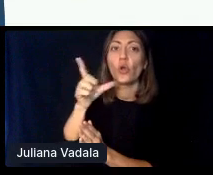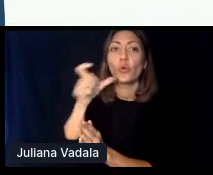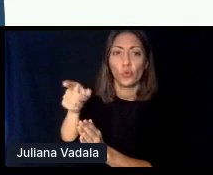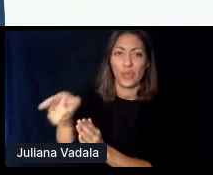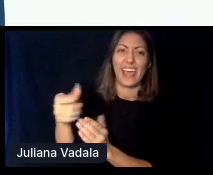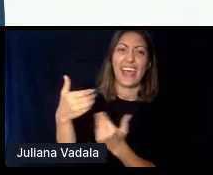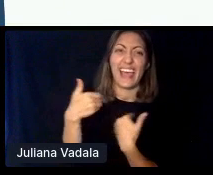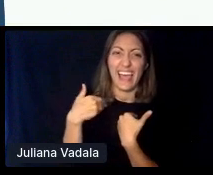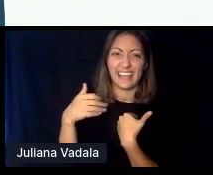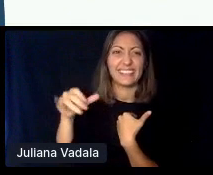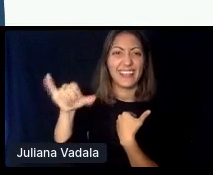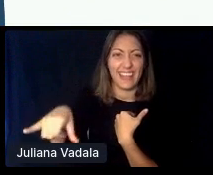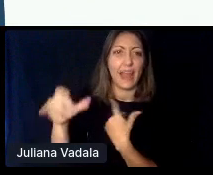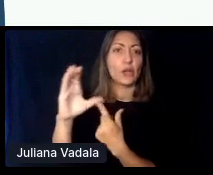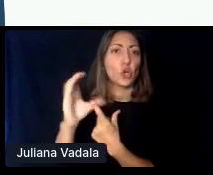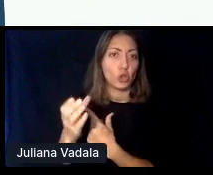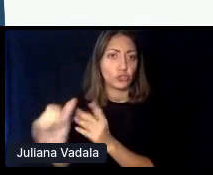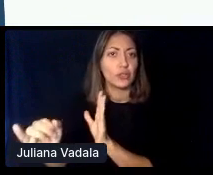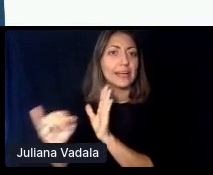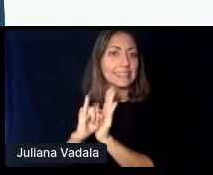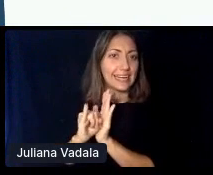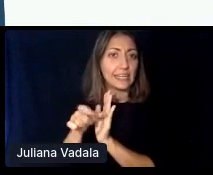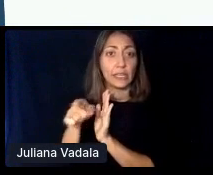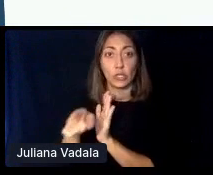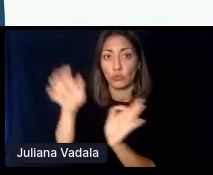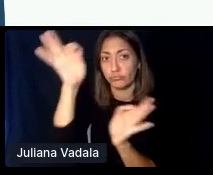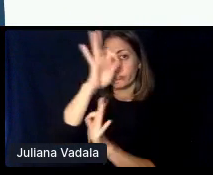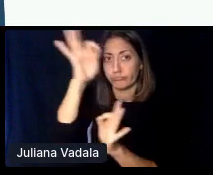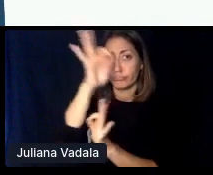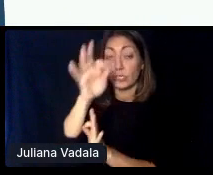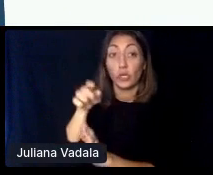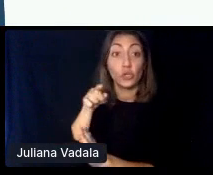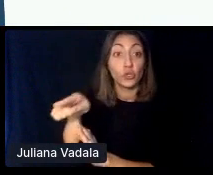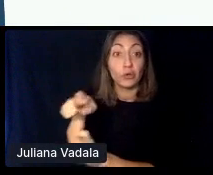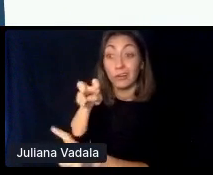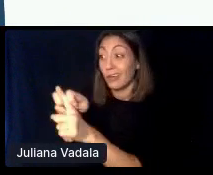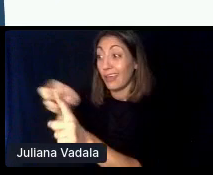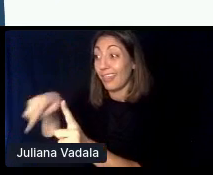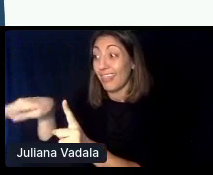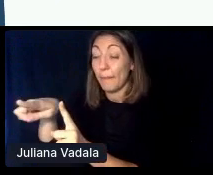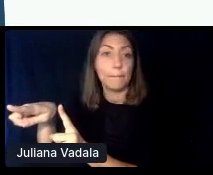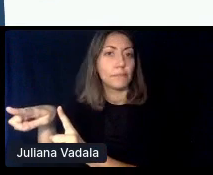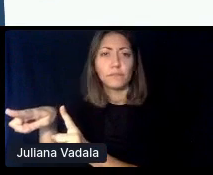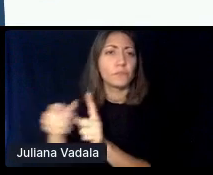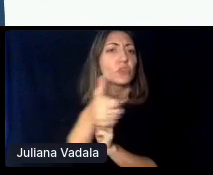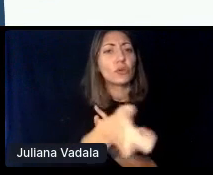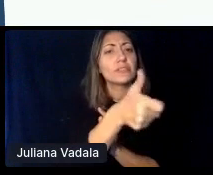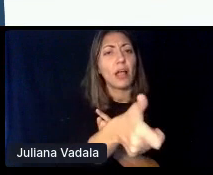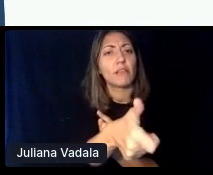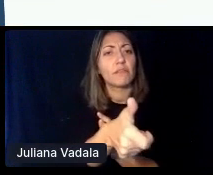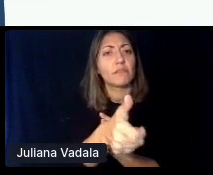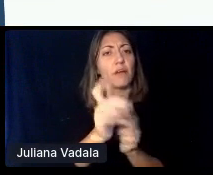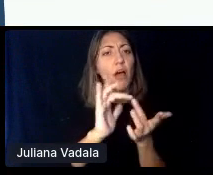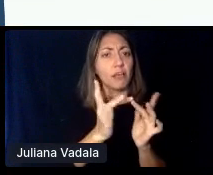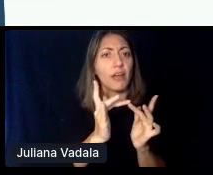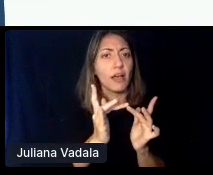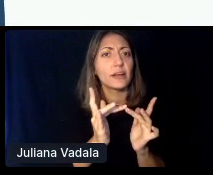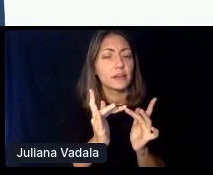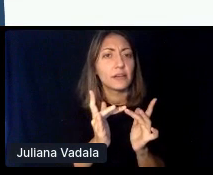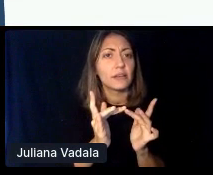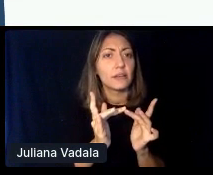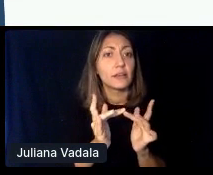with, and consider processing with a friend who shares your identity if you need to work out something that's confusing or